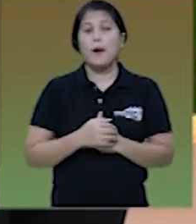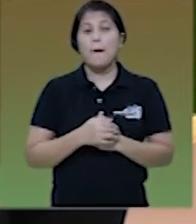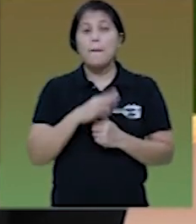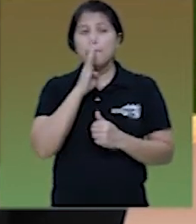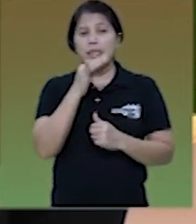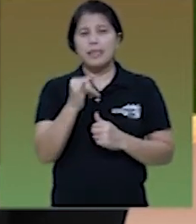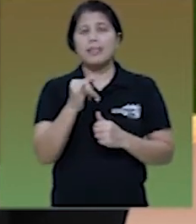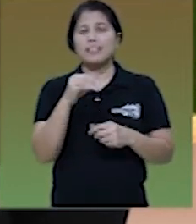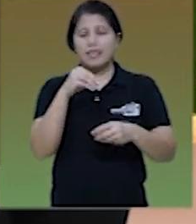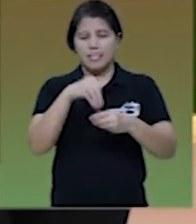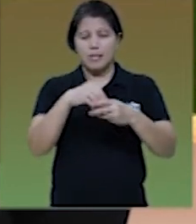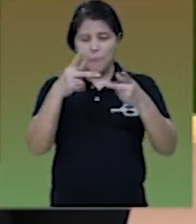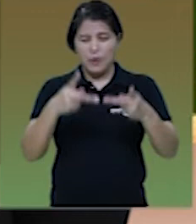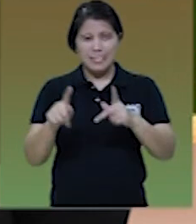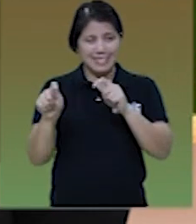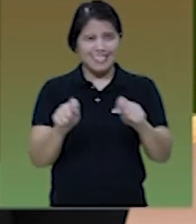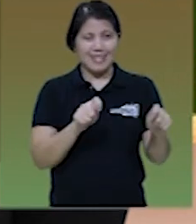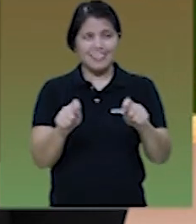present tense.